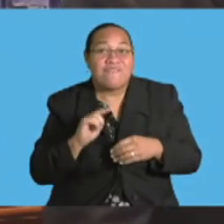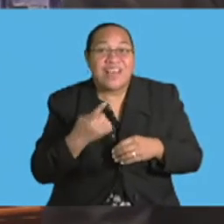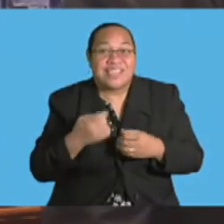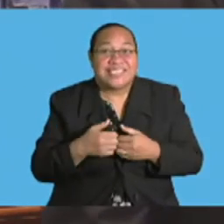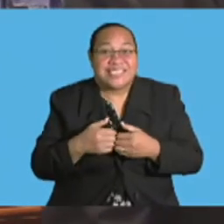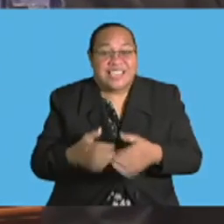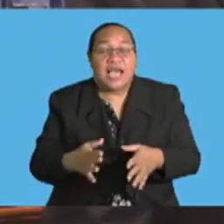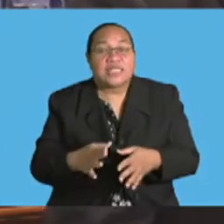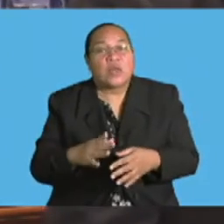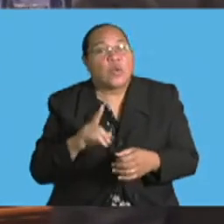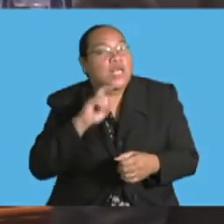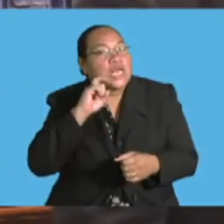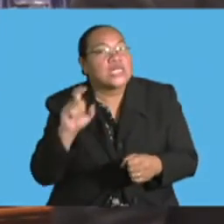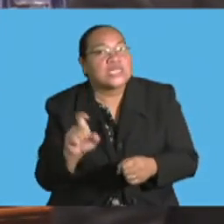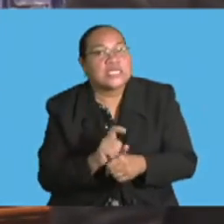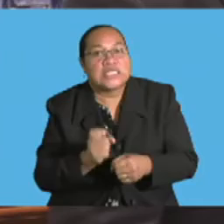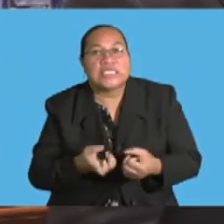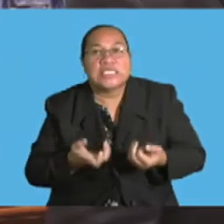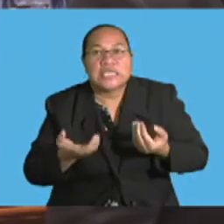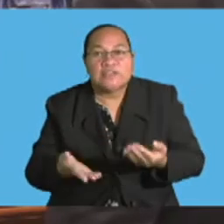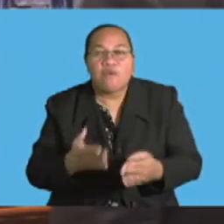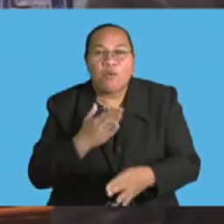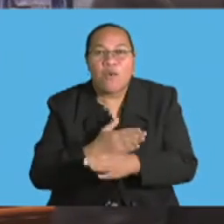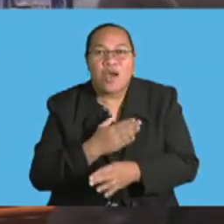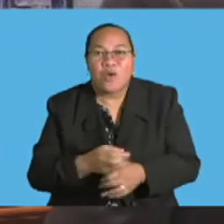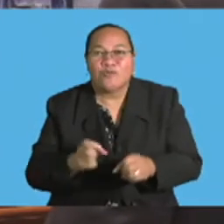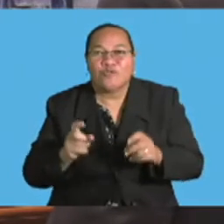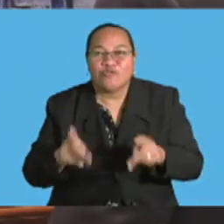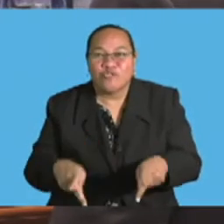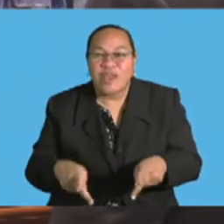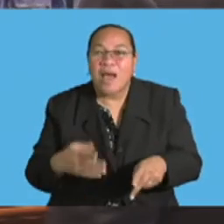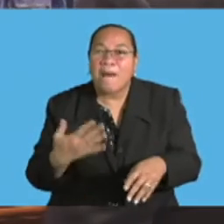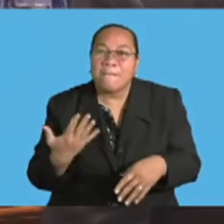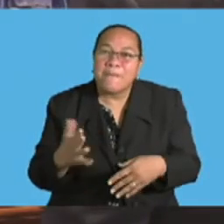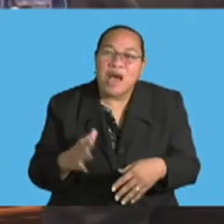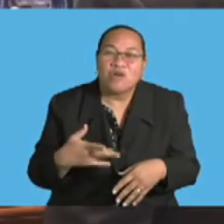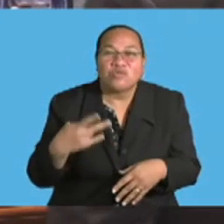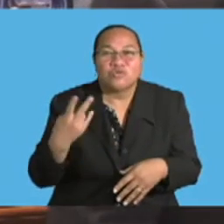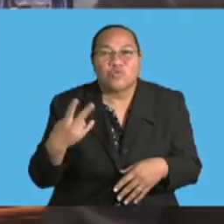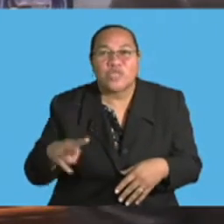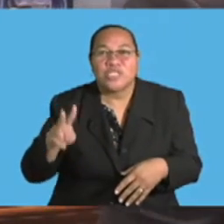create about 22 new jobs. And when the project is in